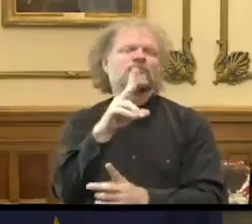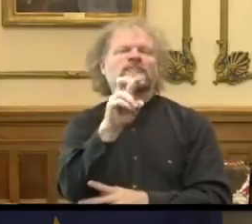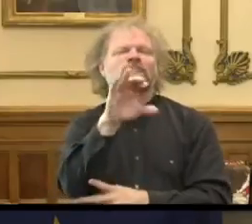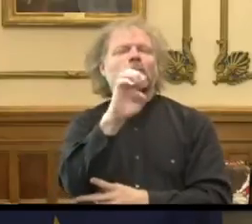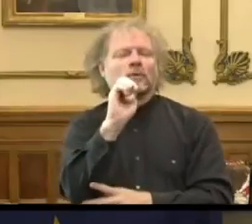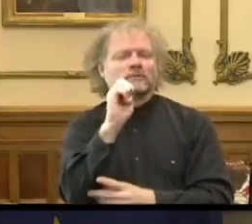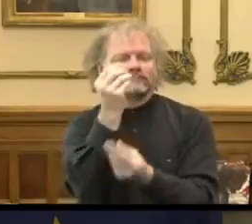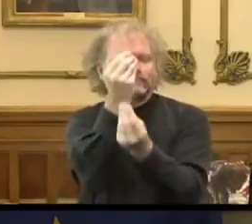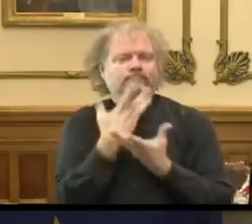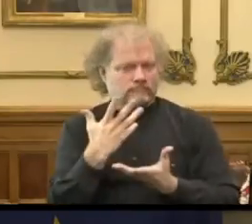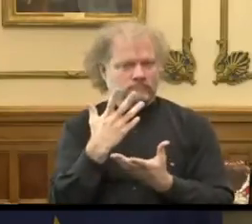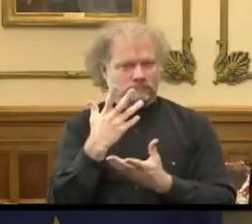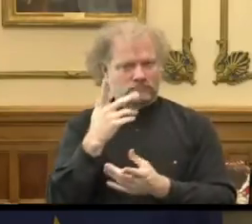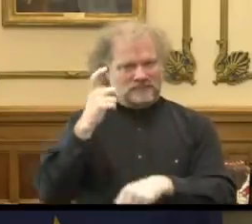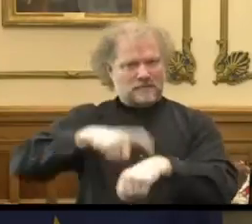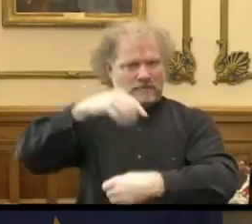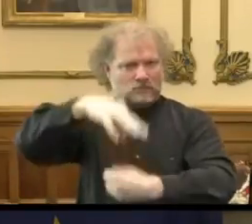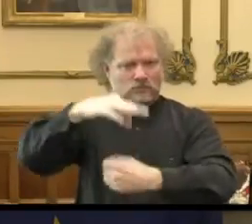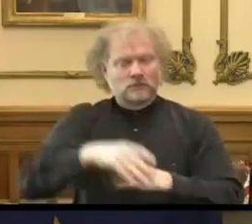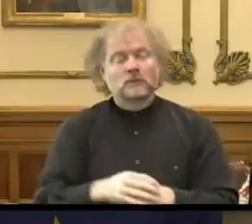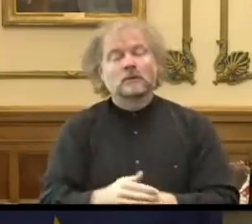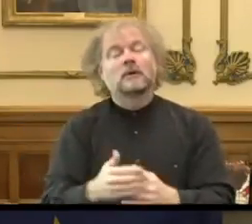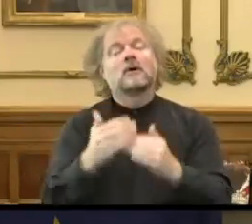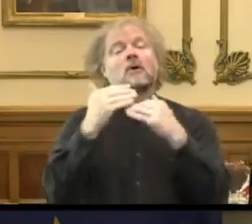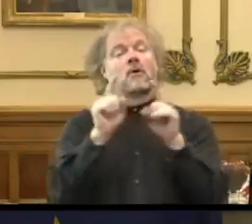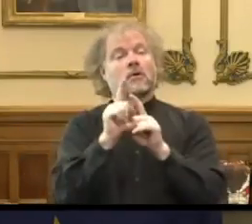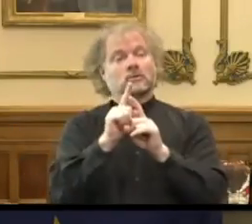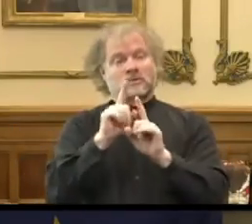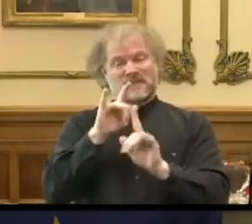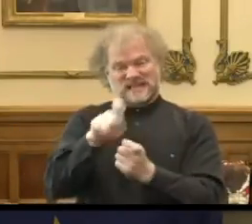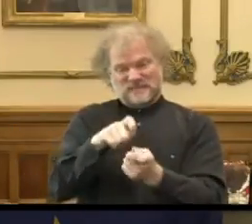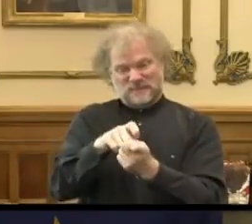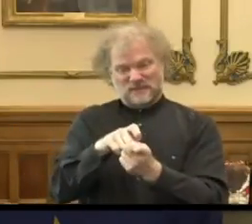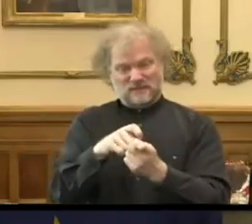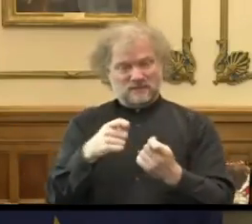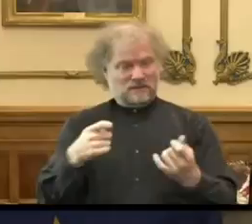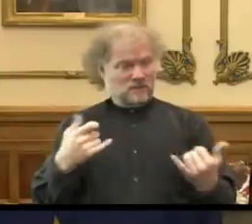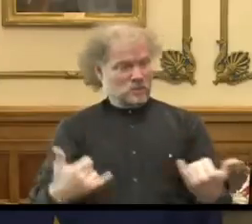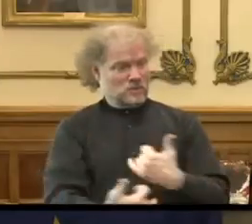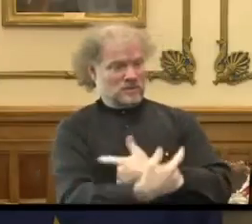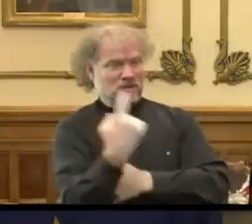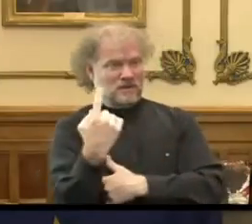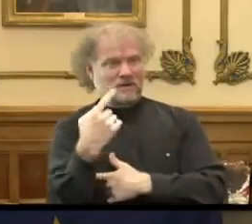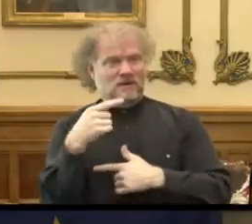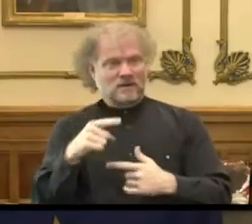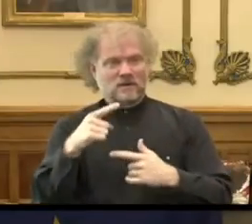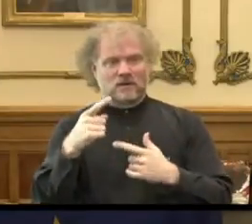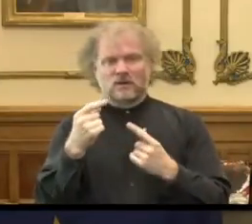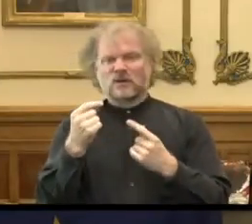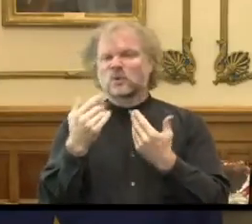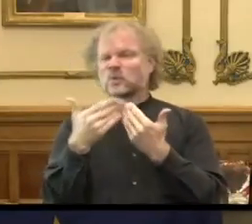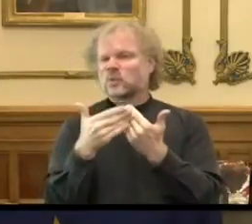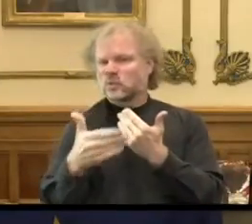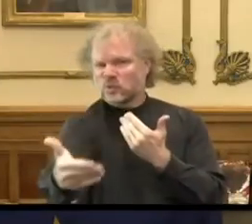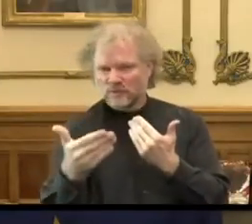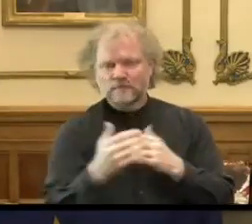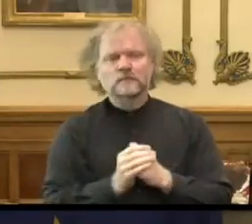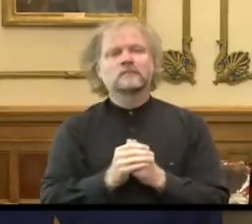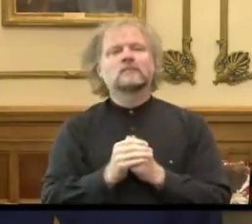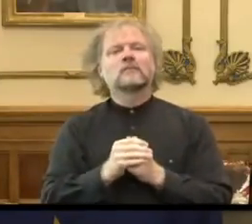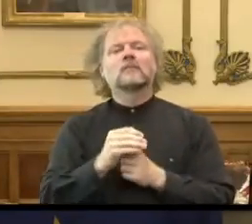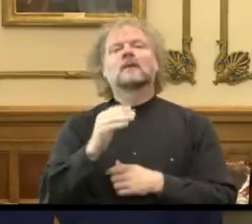First, I also wanted to address the actual day we find ourselves here today and the steps we'll be taking going forward. We're going